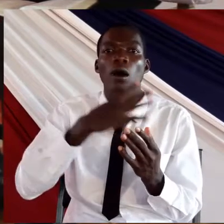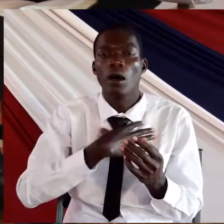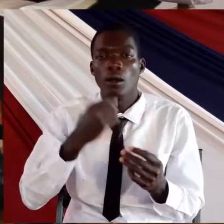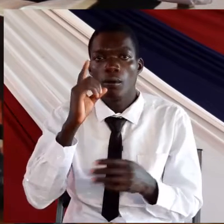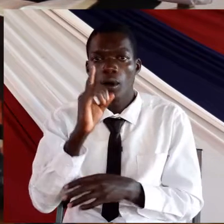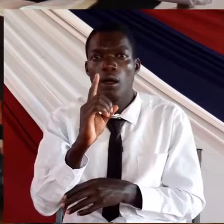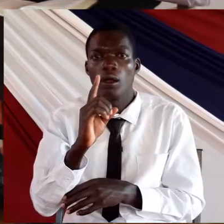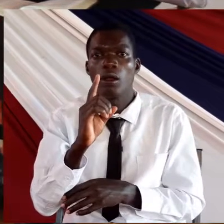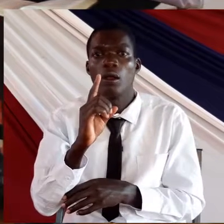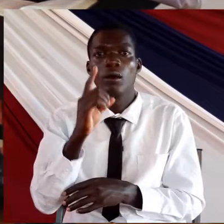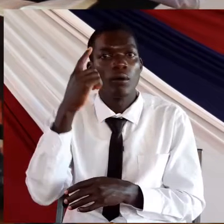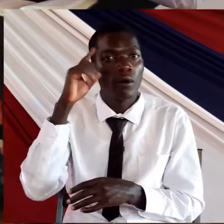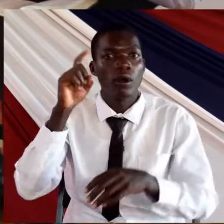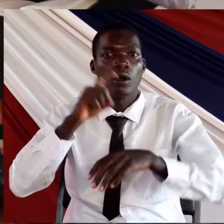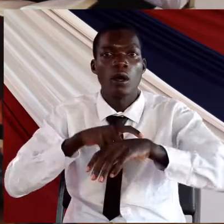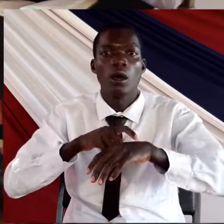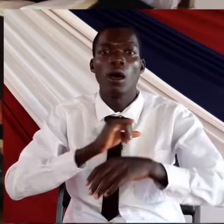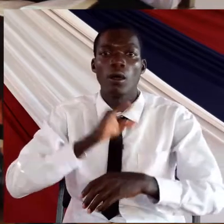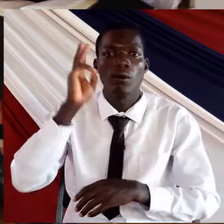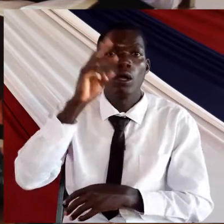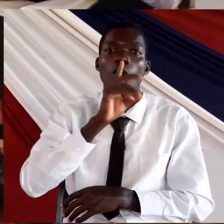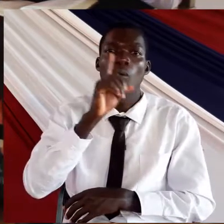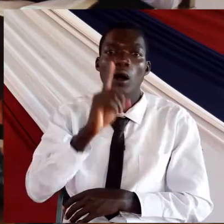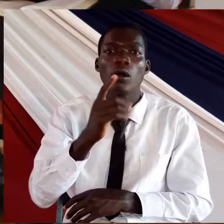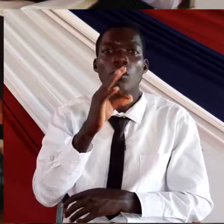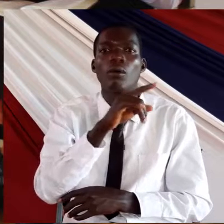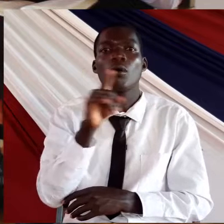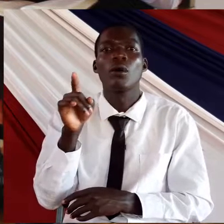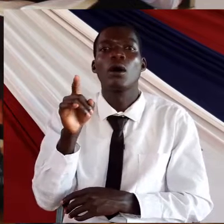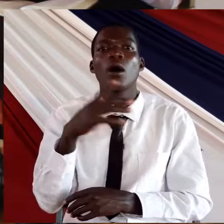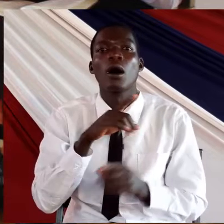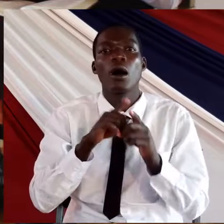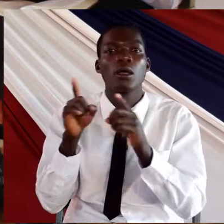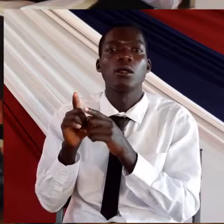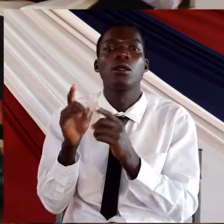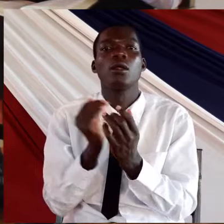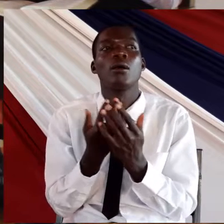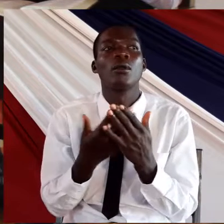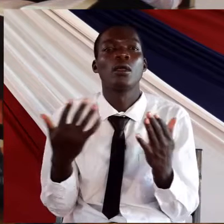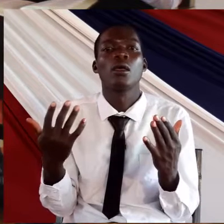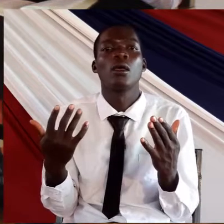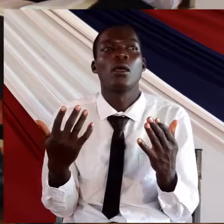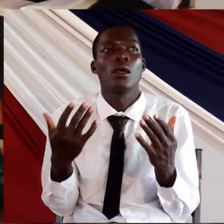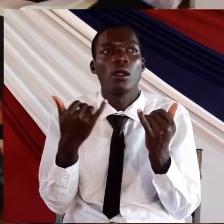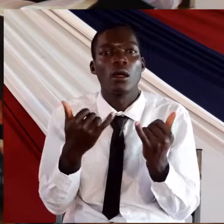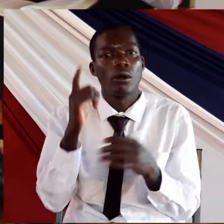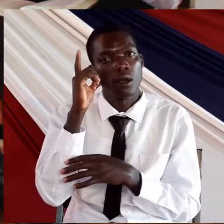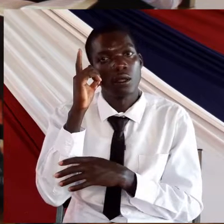man, for I will command of you, and you answer me." Now